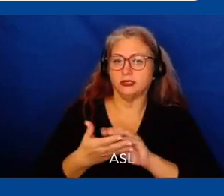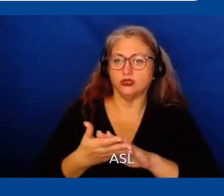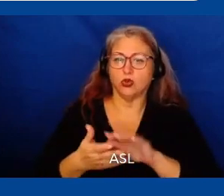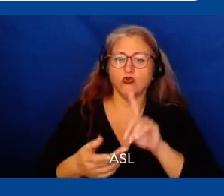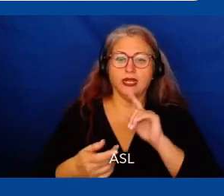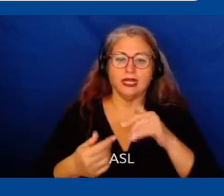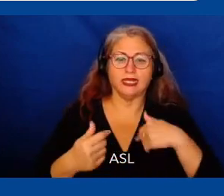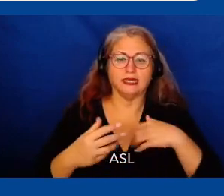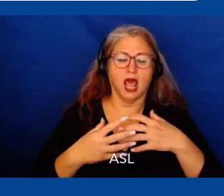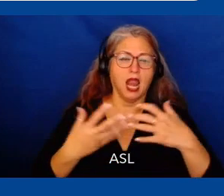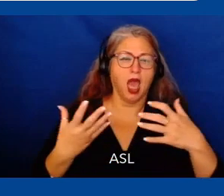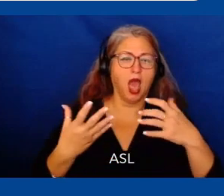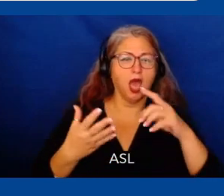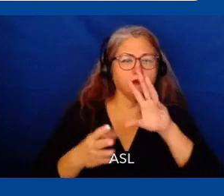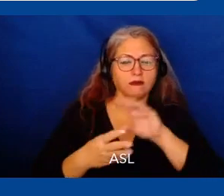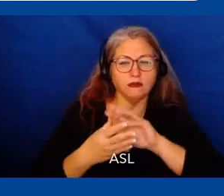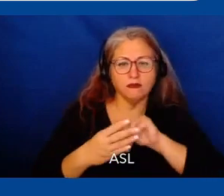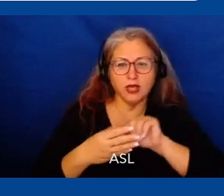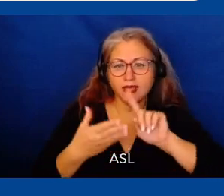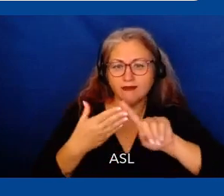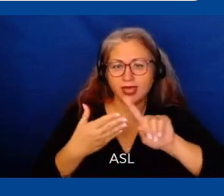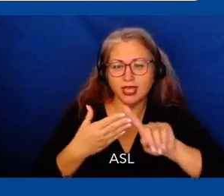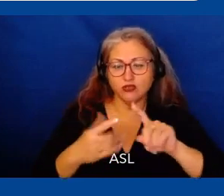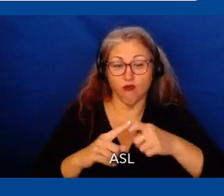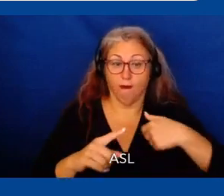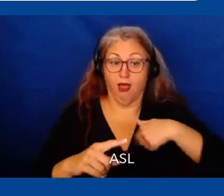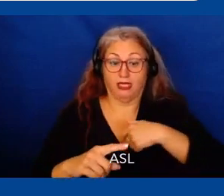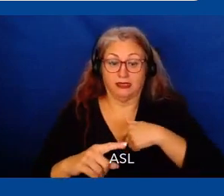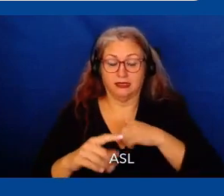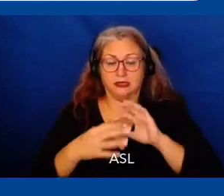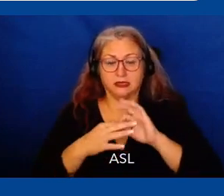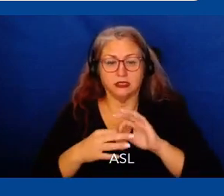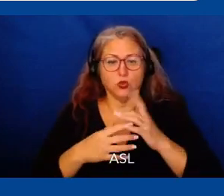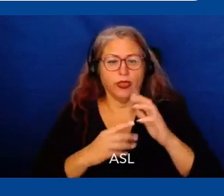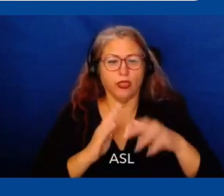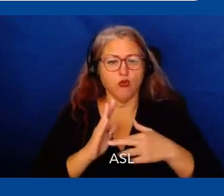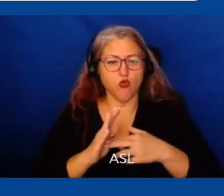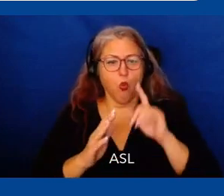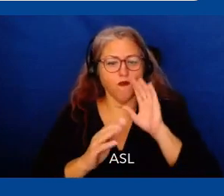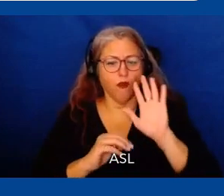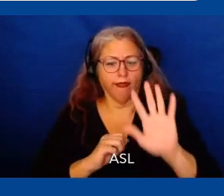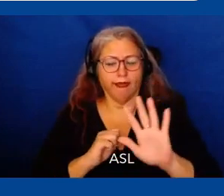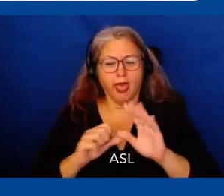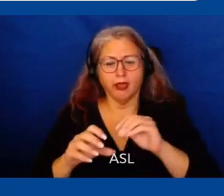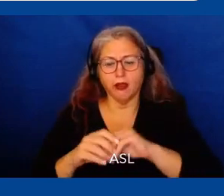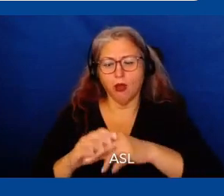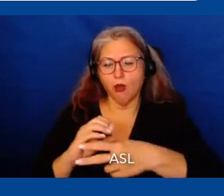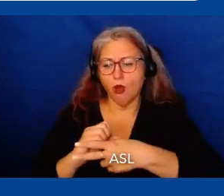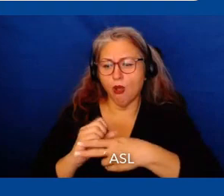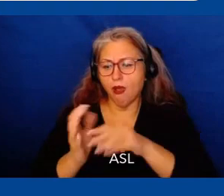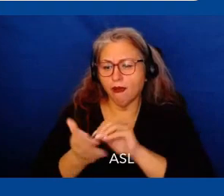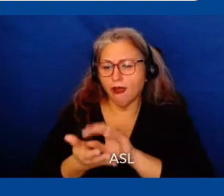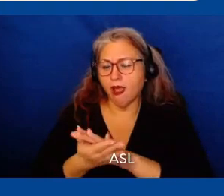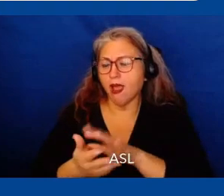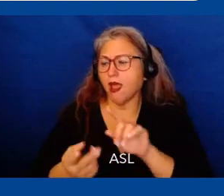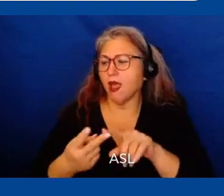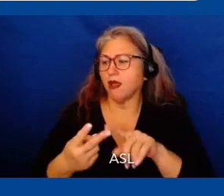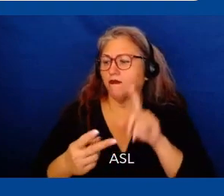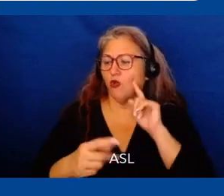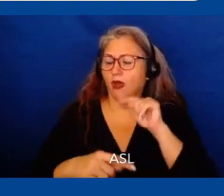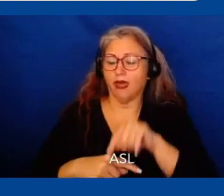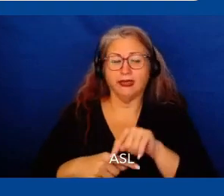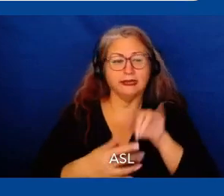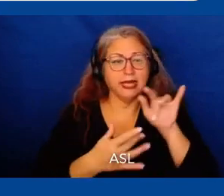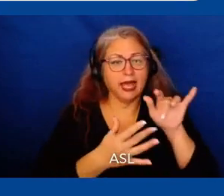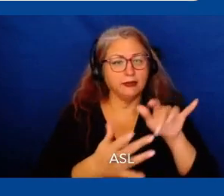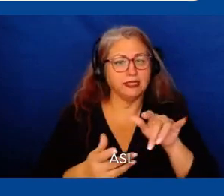lot of investigation from our part about what the role of this archive or what the role of this